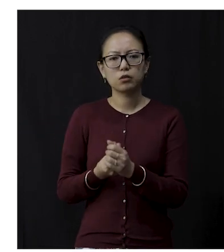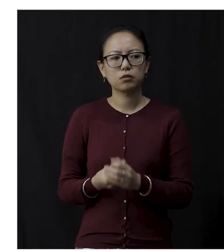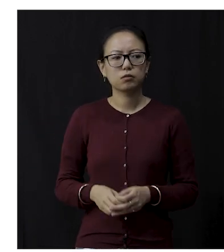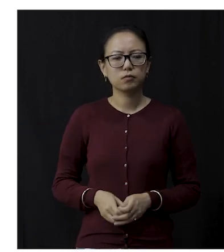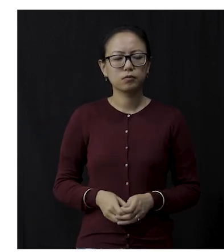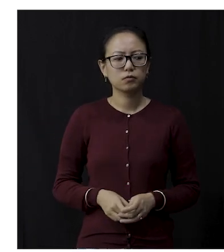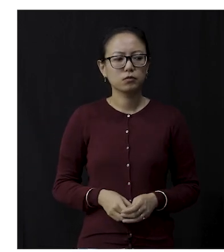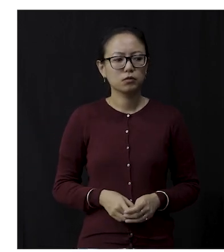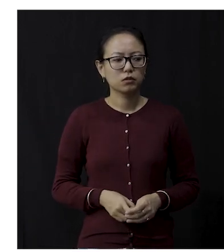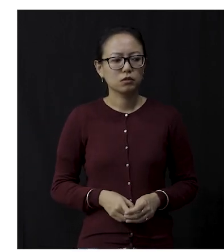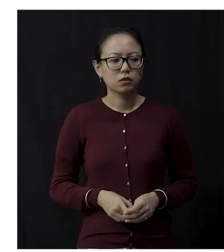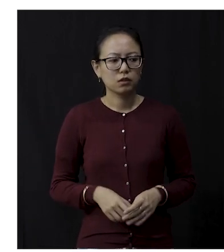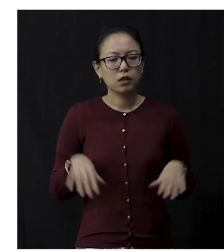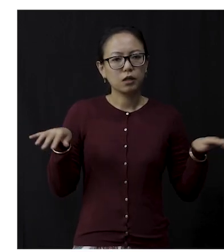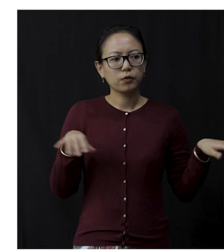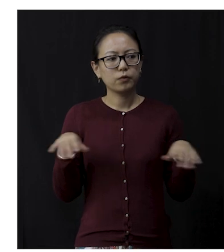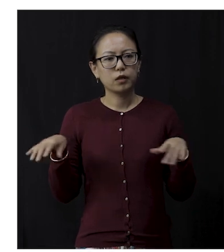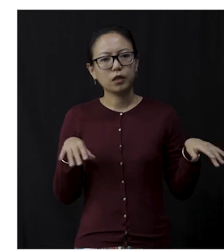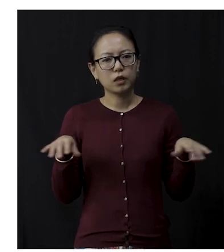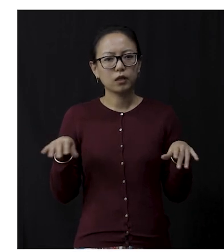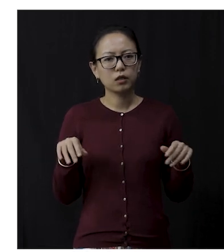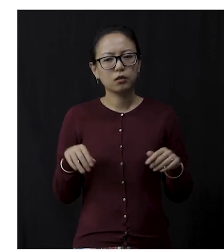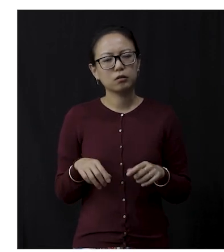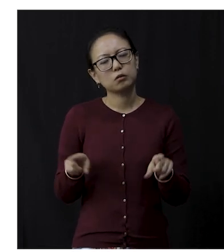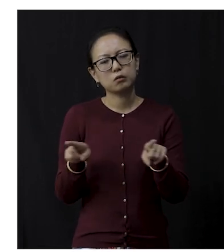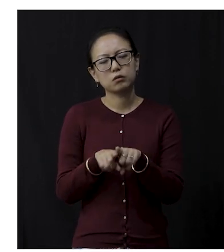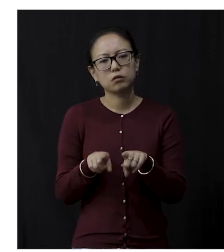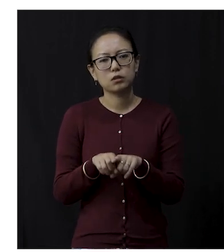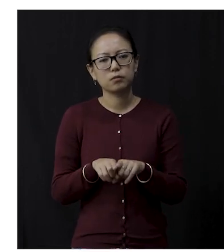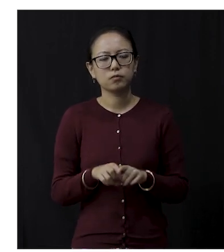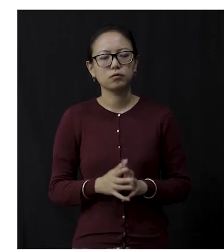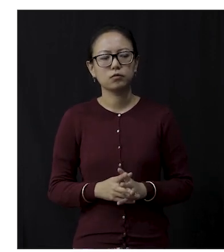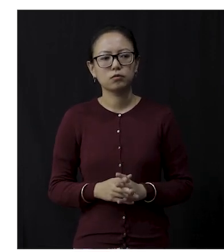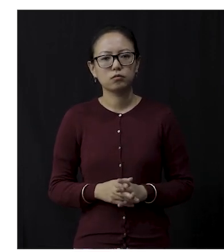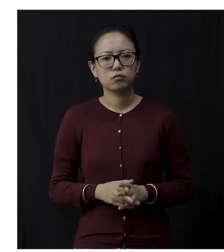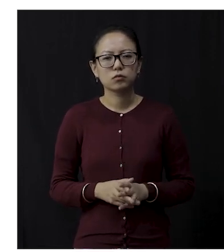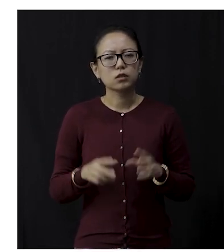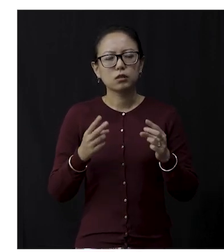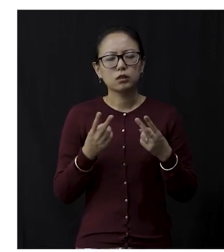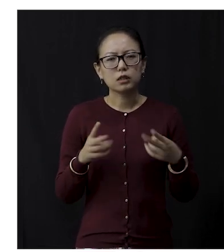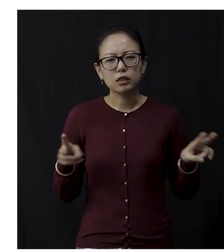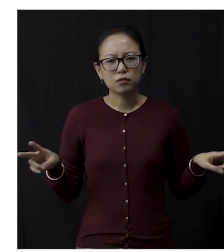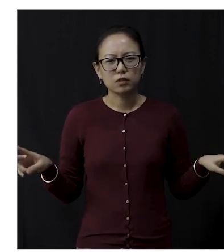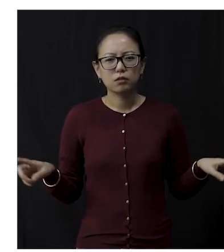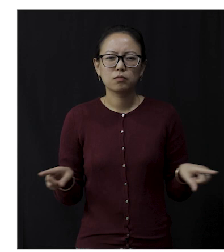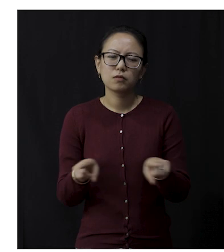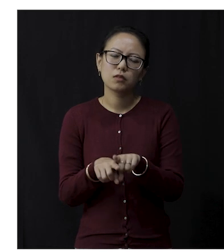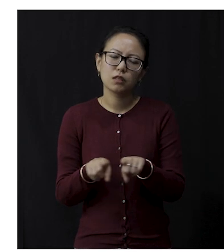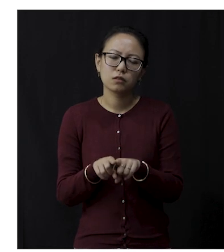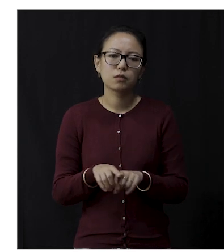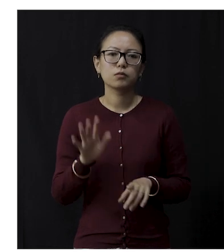see bear, right? So students, we have different examples. We have many examples for